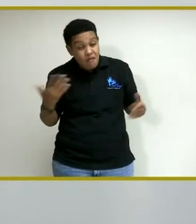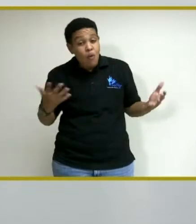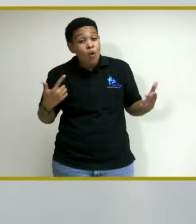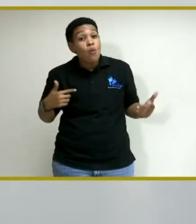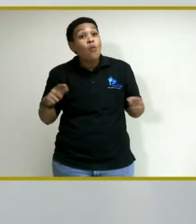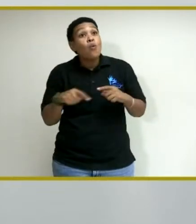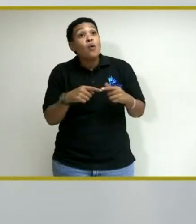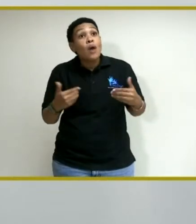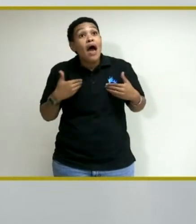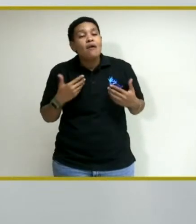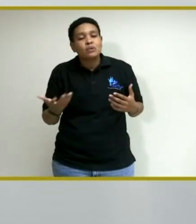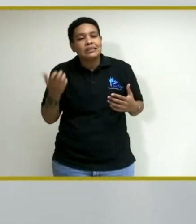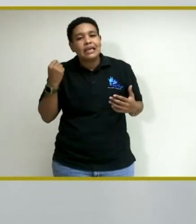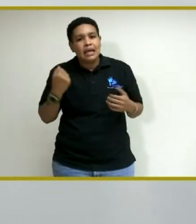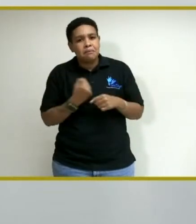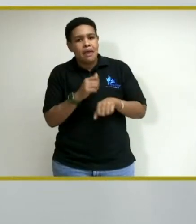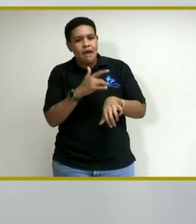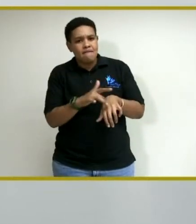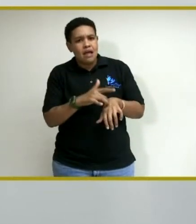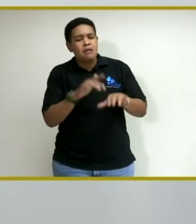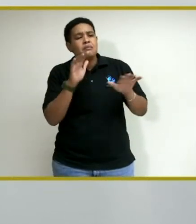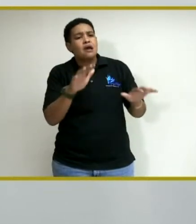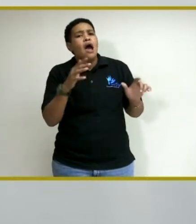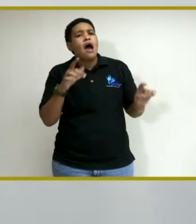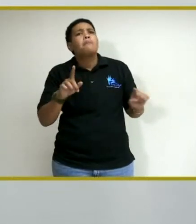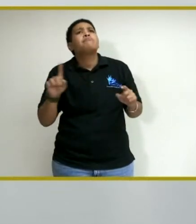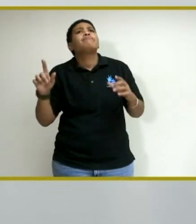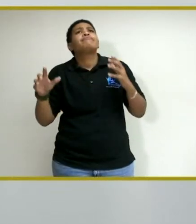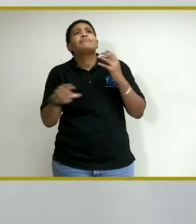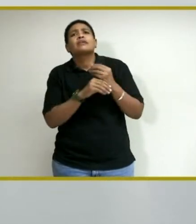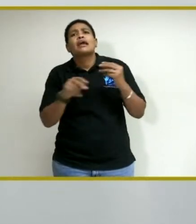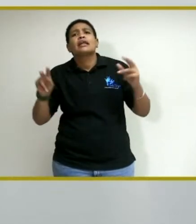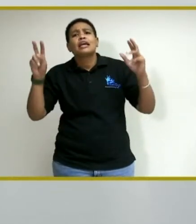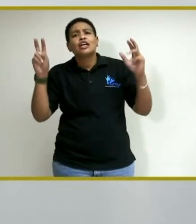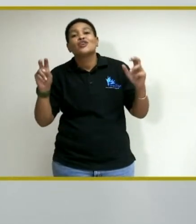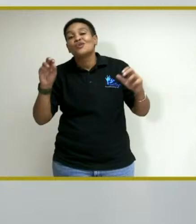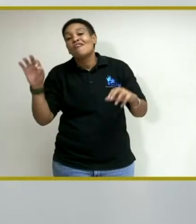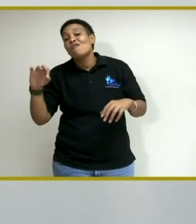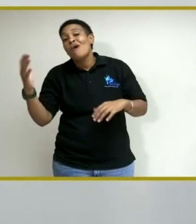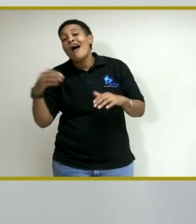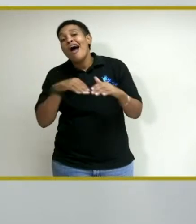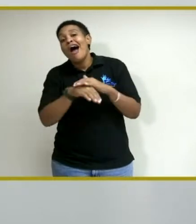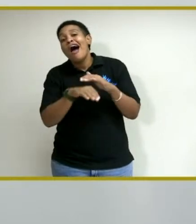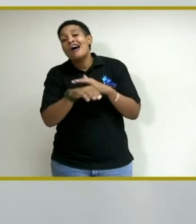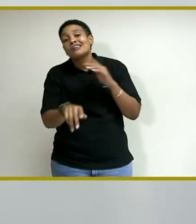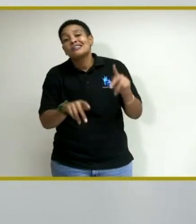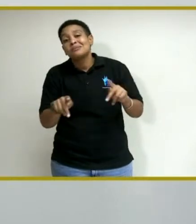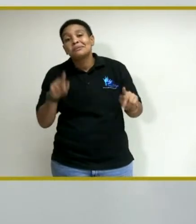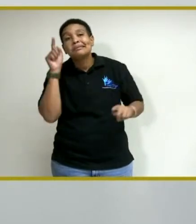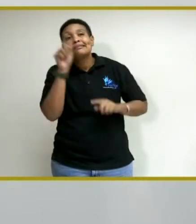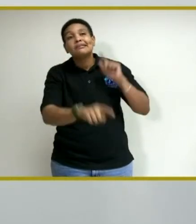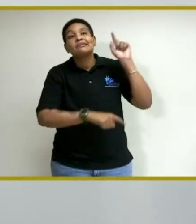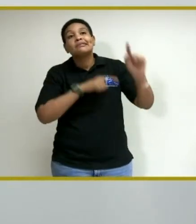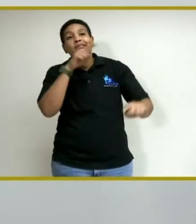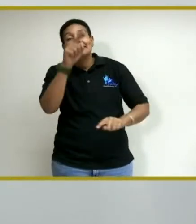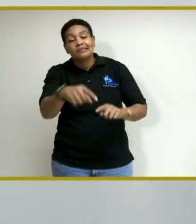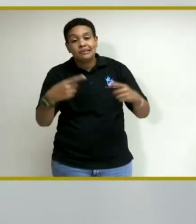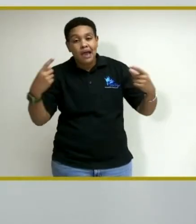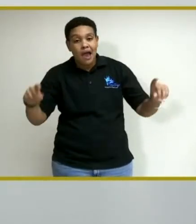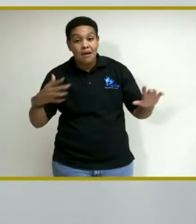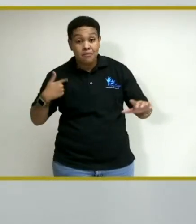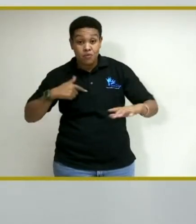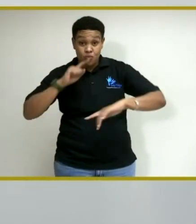available. Then there is the issue of access to the population, and we have been